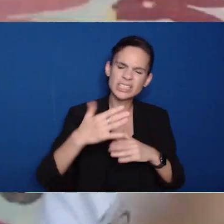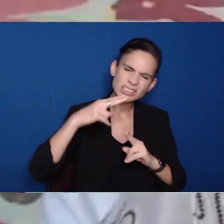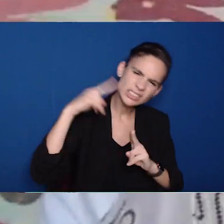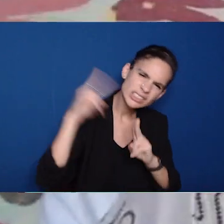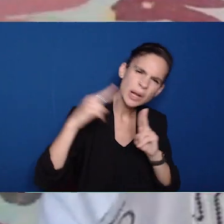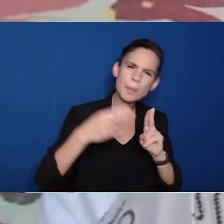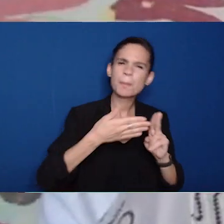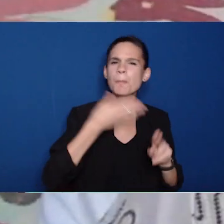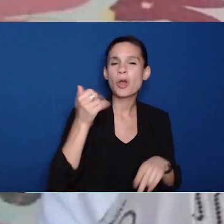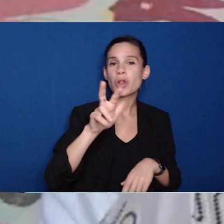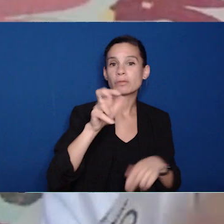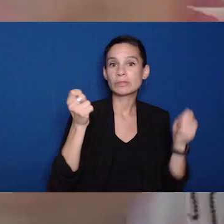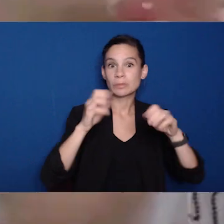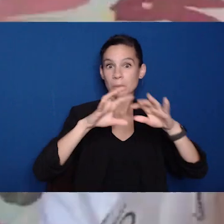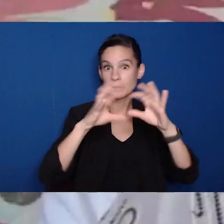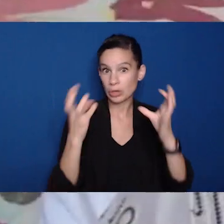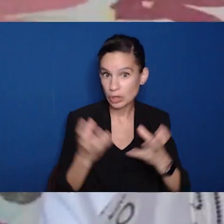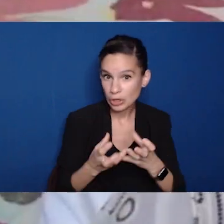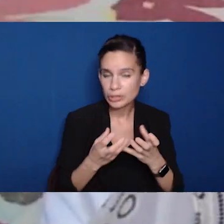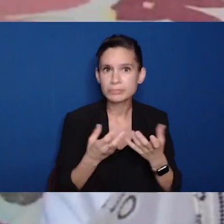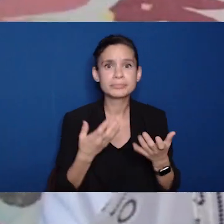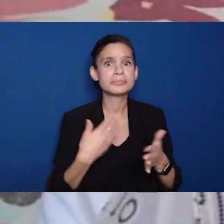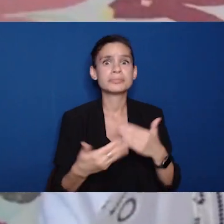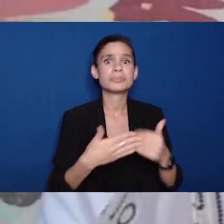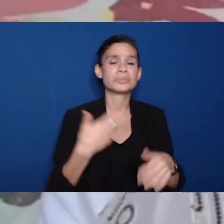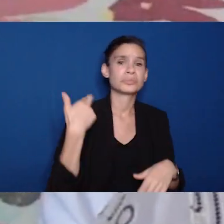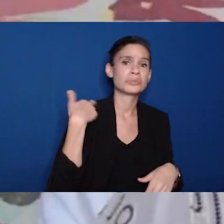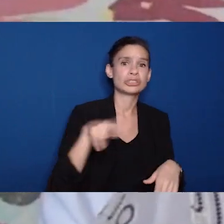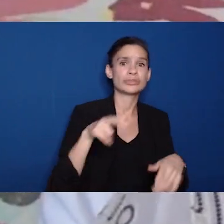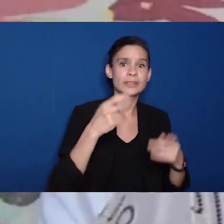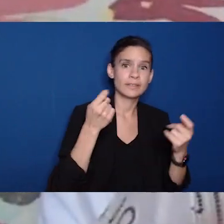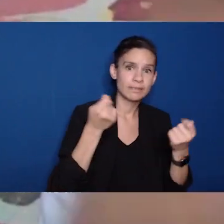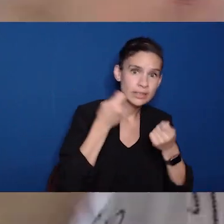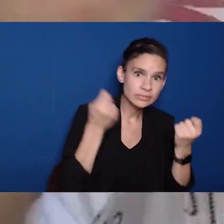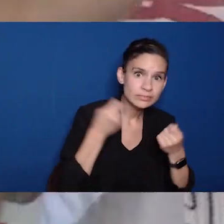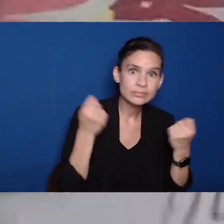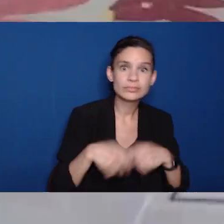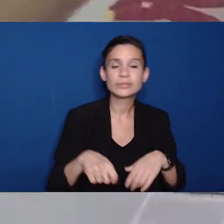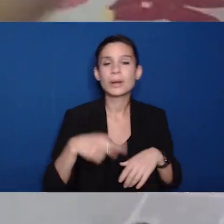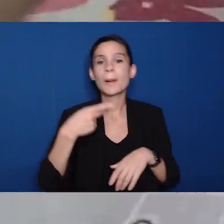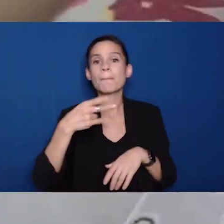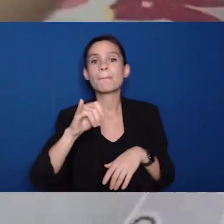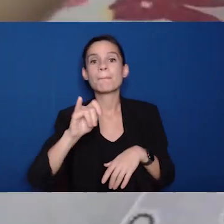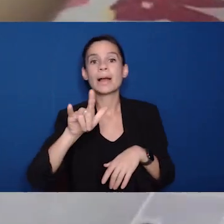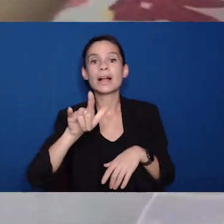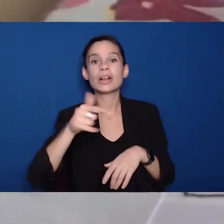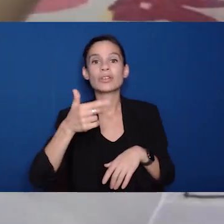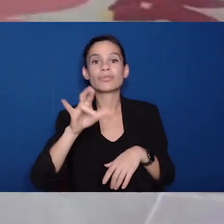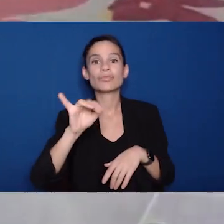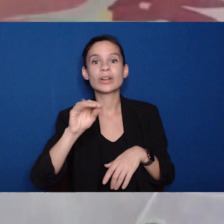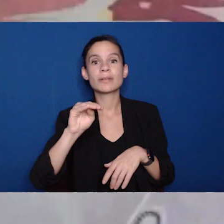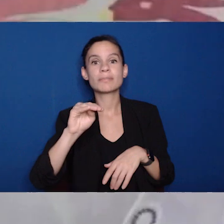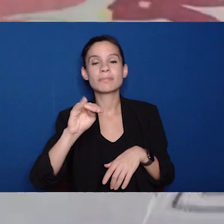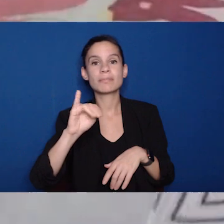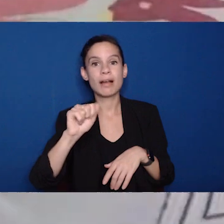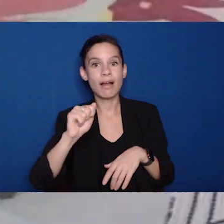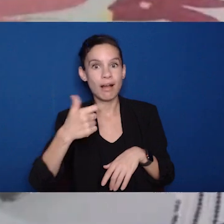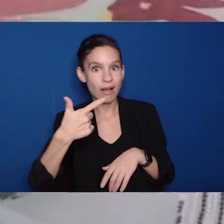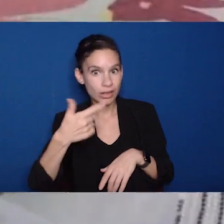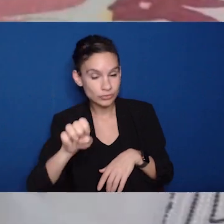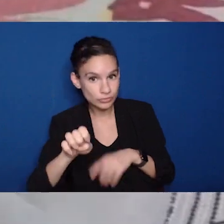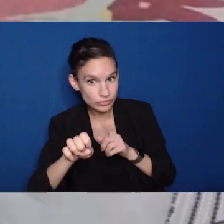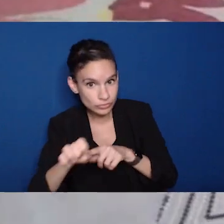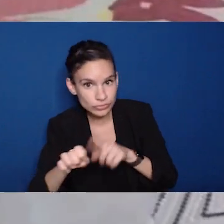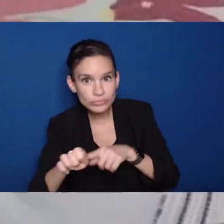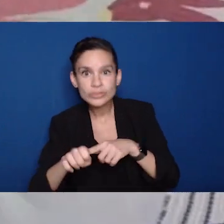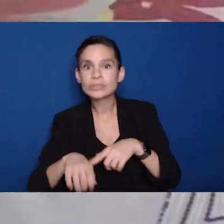300 best festivals in the world of all kinds, including religious pilgrimages as well. So it's not just music festivals; it's arts and cultural festivals,